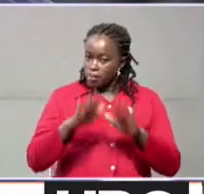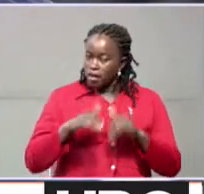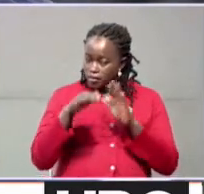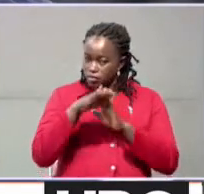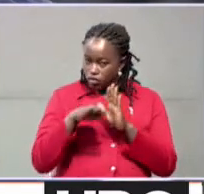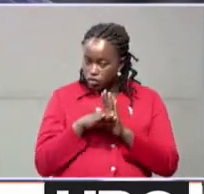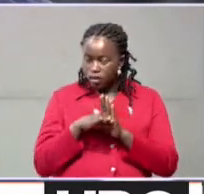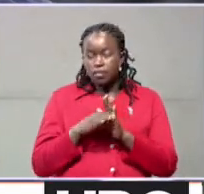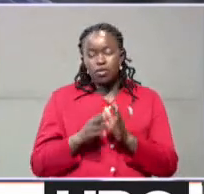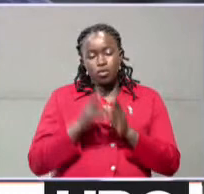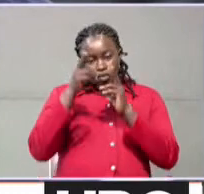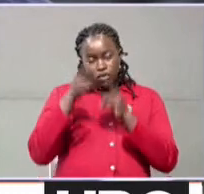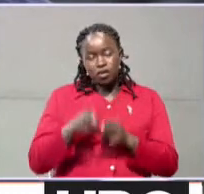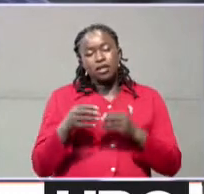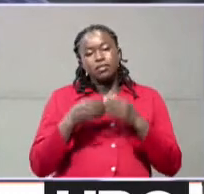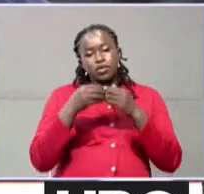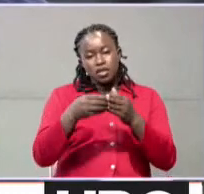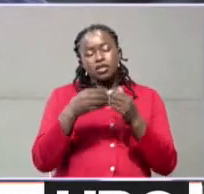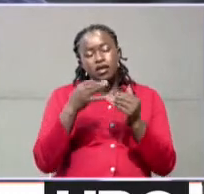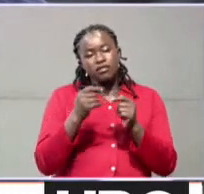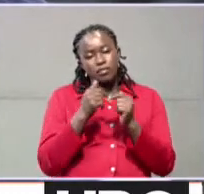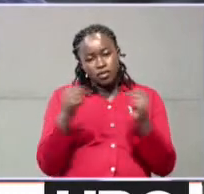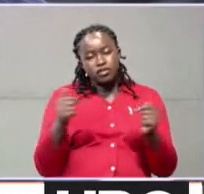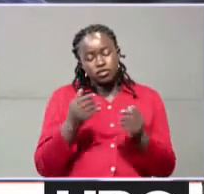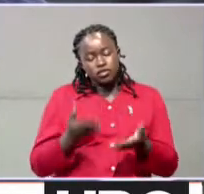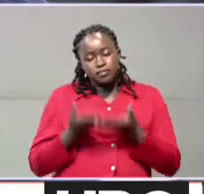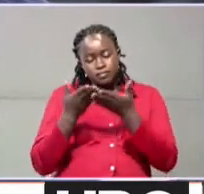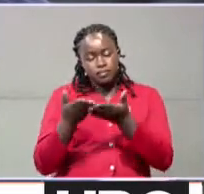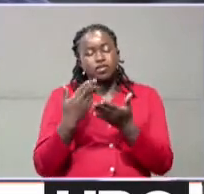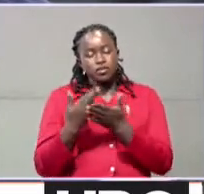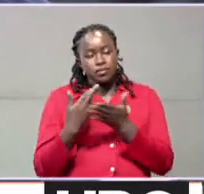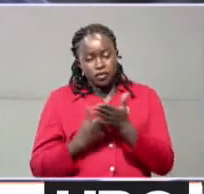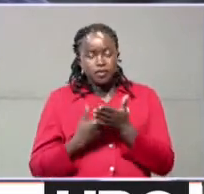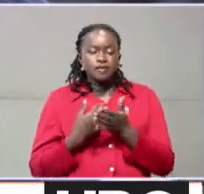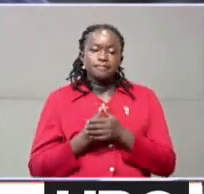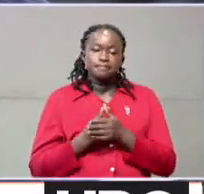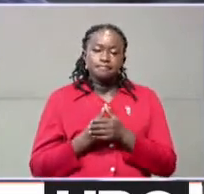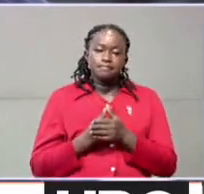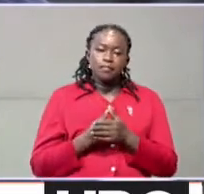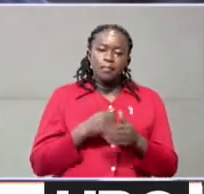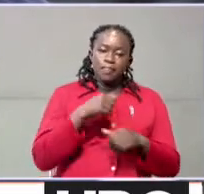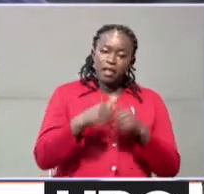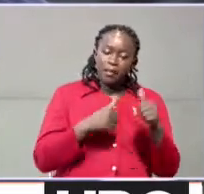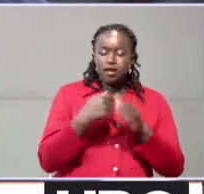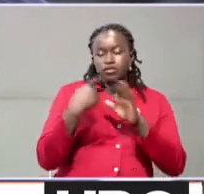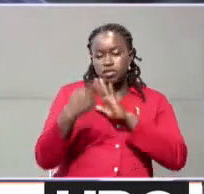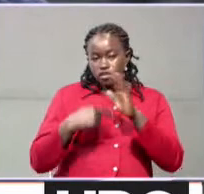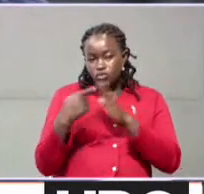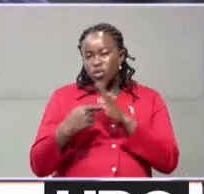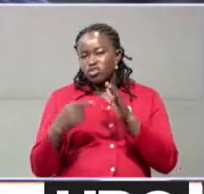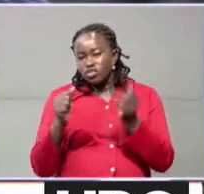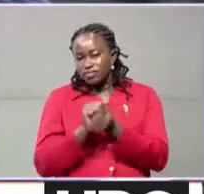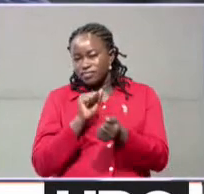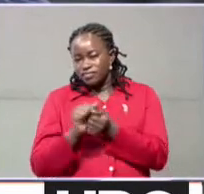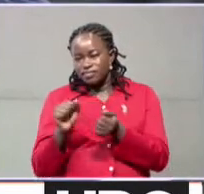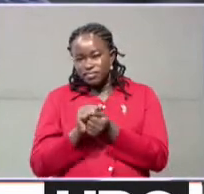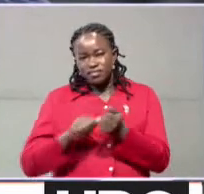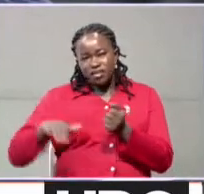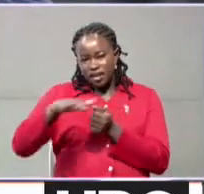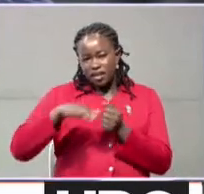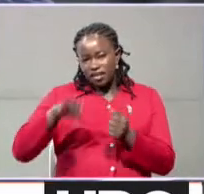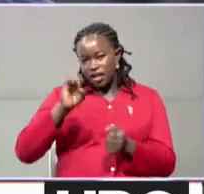the honorable leader of opposition presented a report on the disaster situation in the arrogant